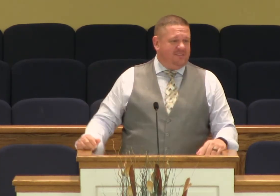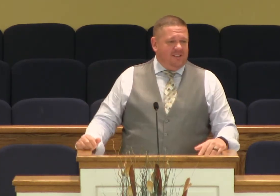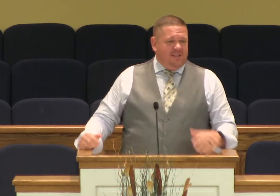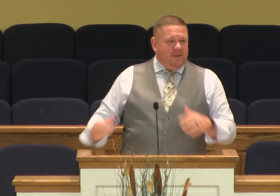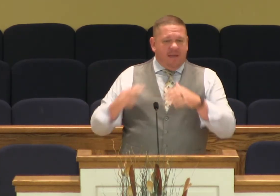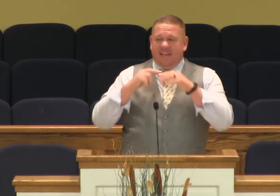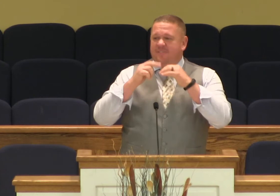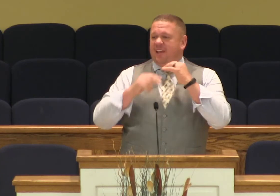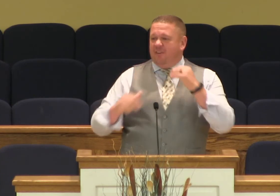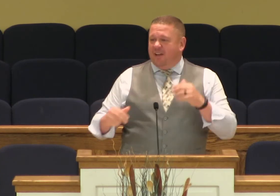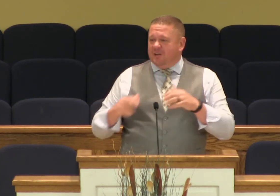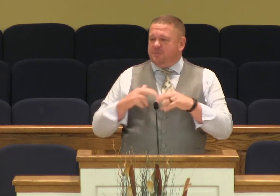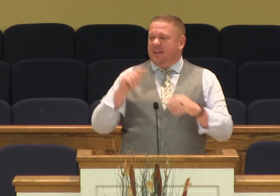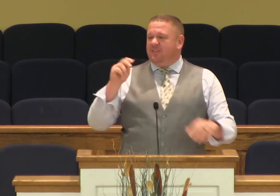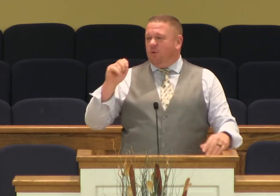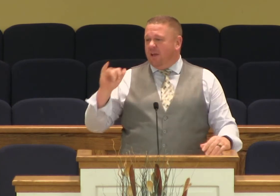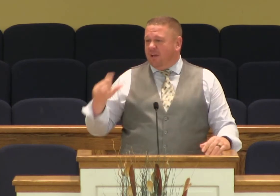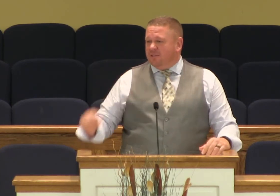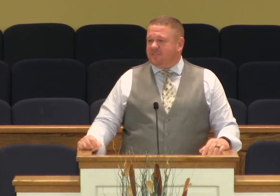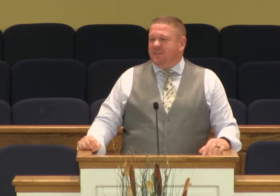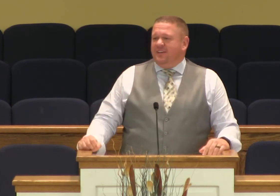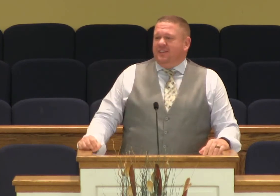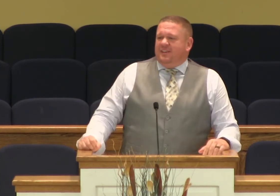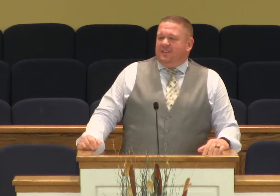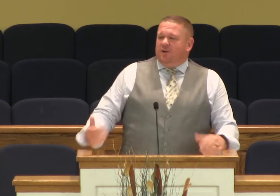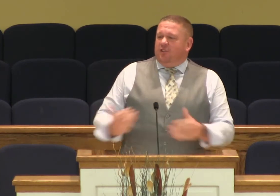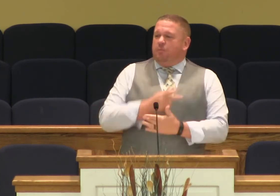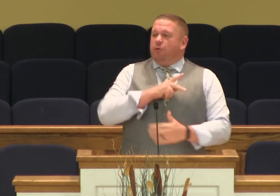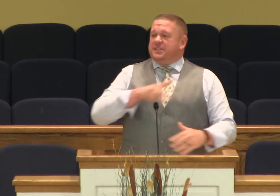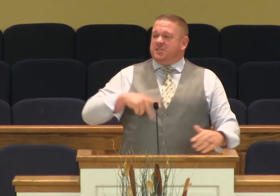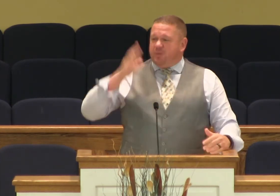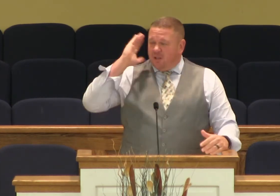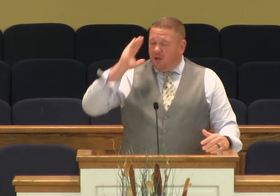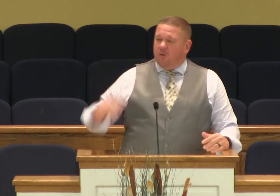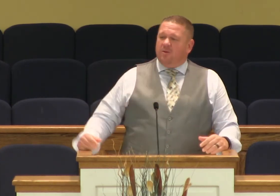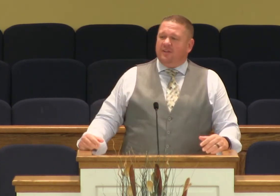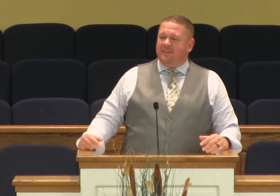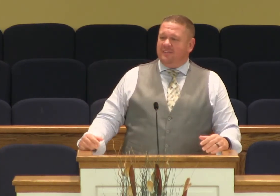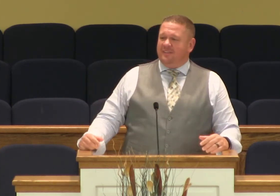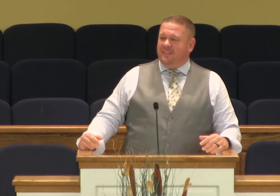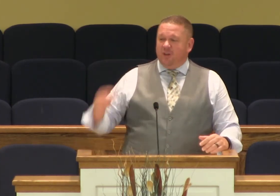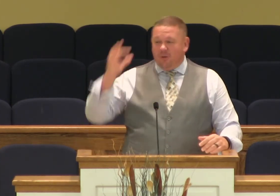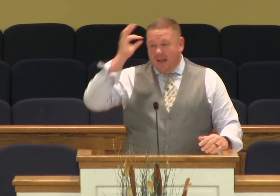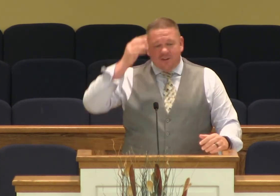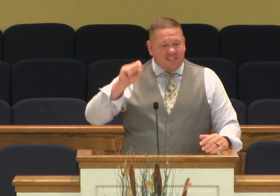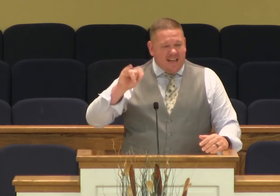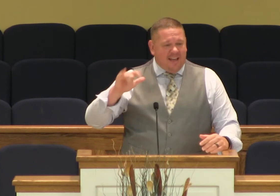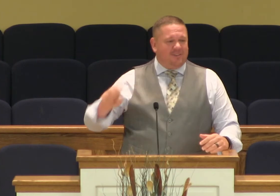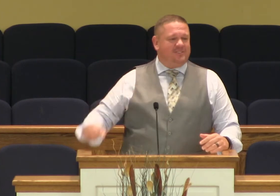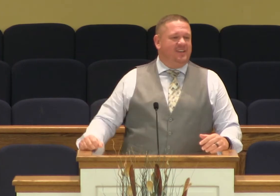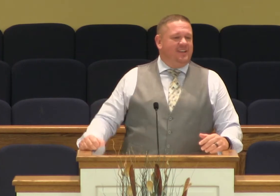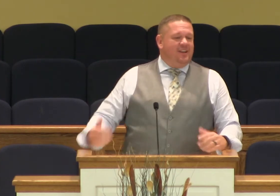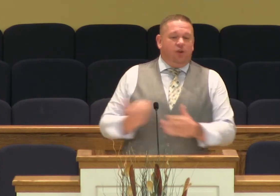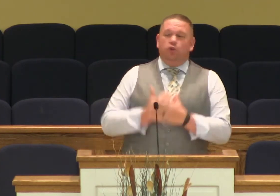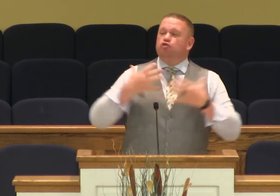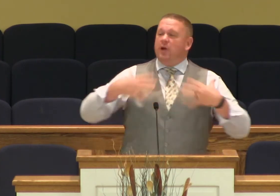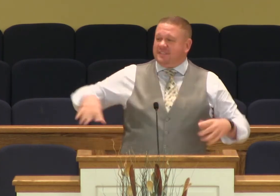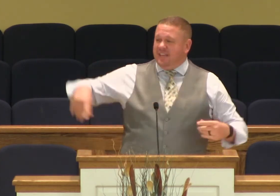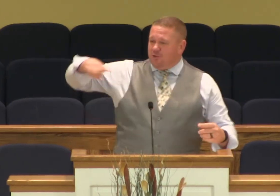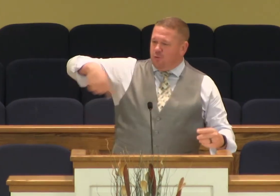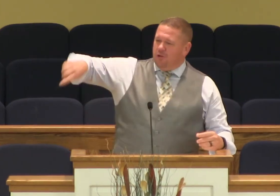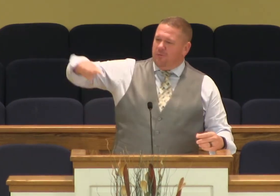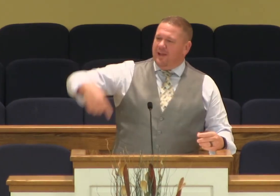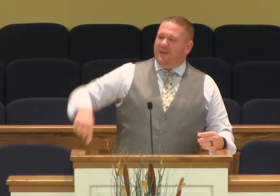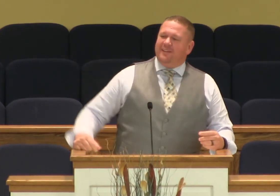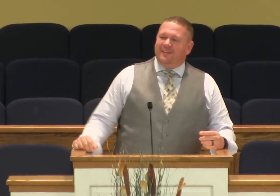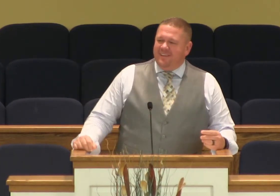things. Painted fingernails, painted toenails, you know, the new princess pillow, the new hairstyles, the new dress they